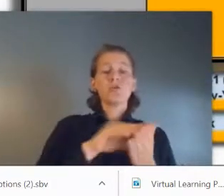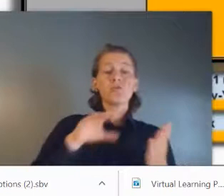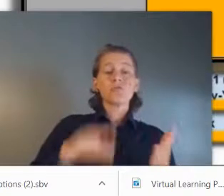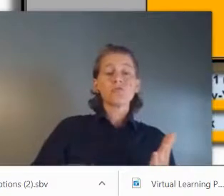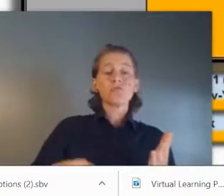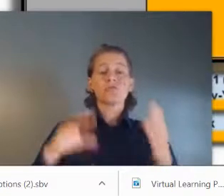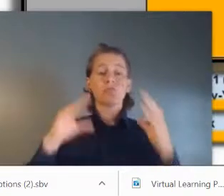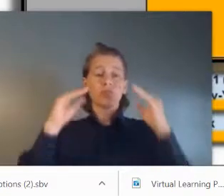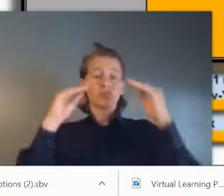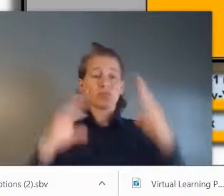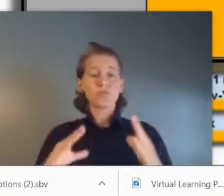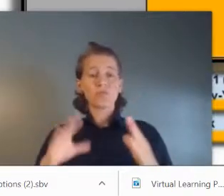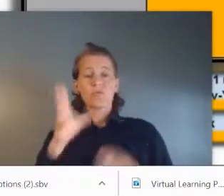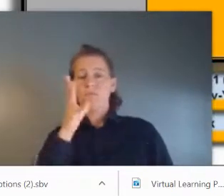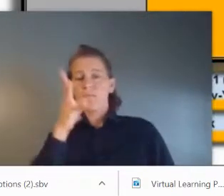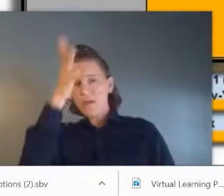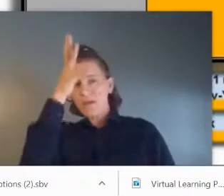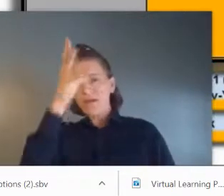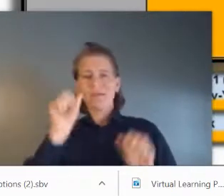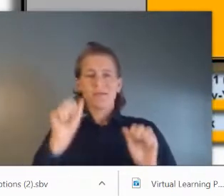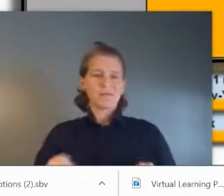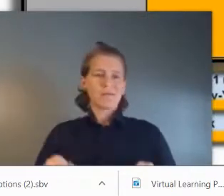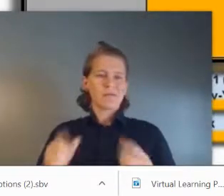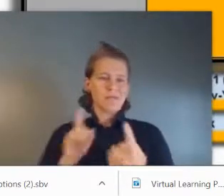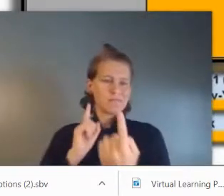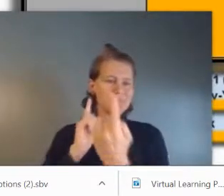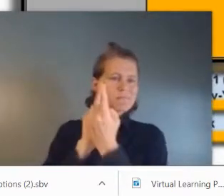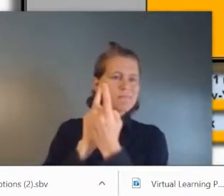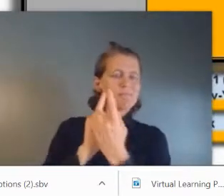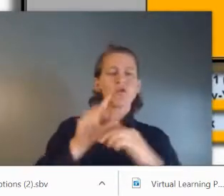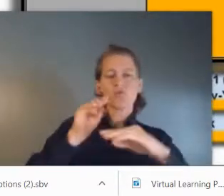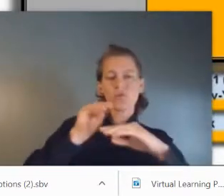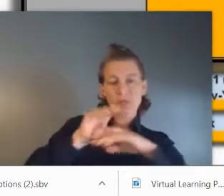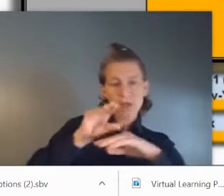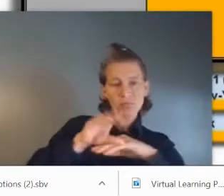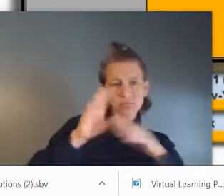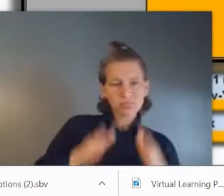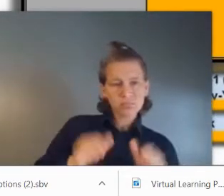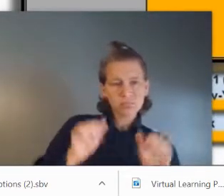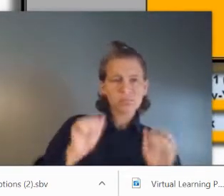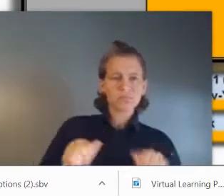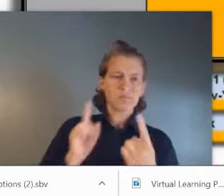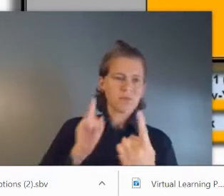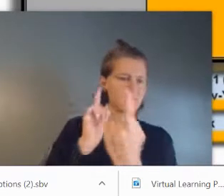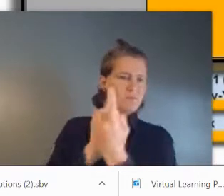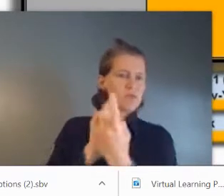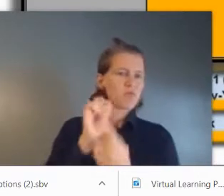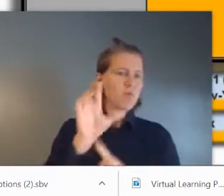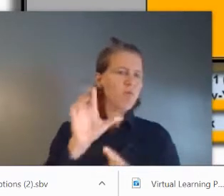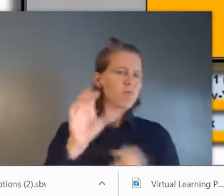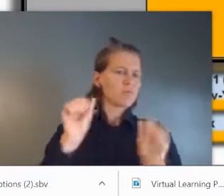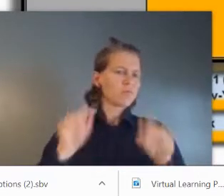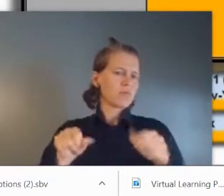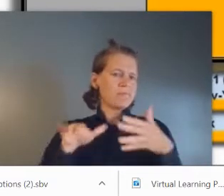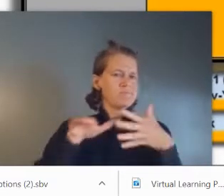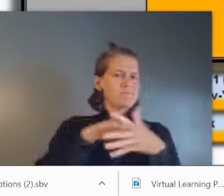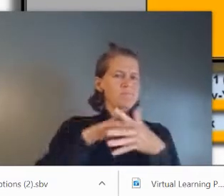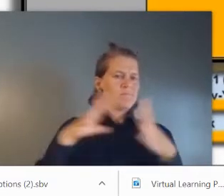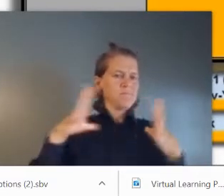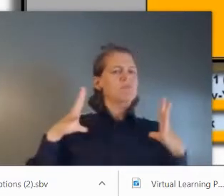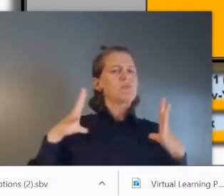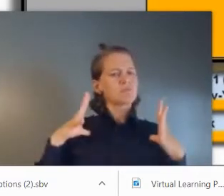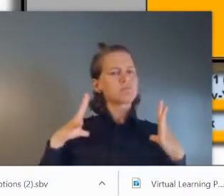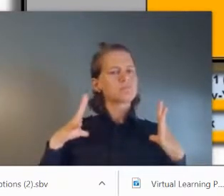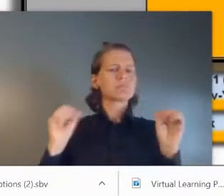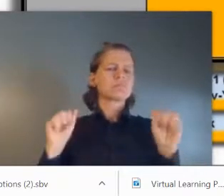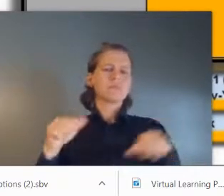conferences, counselors can meet with students, and it can simply be a break for students between classes that